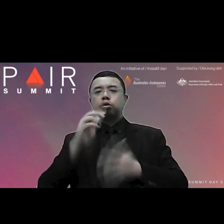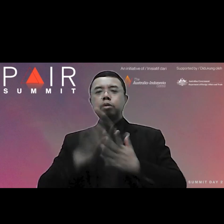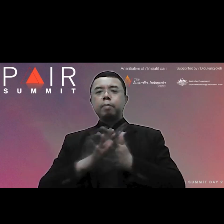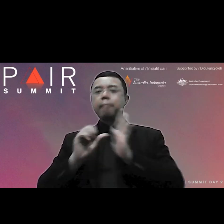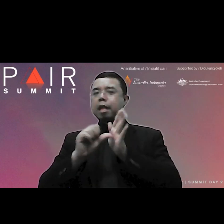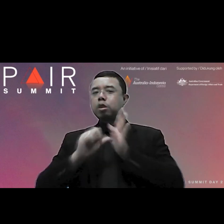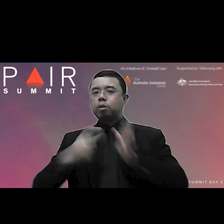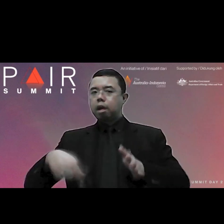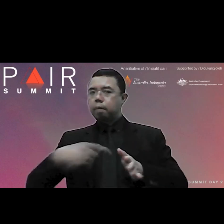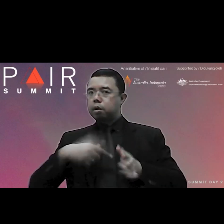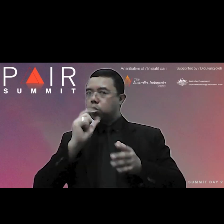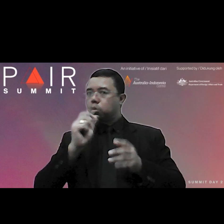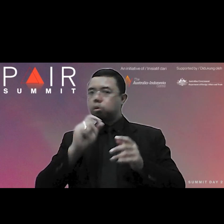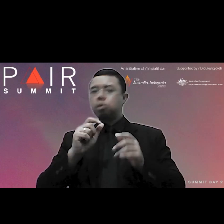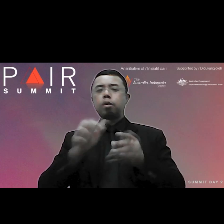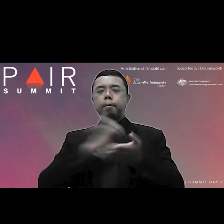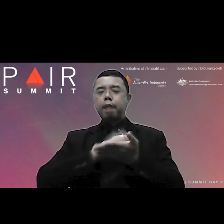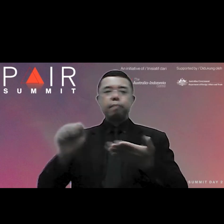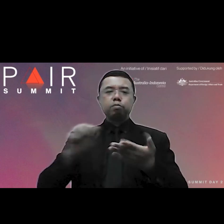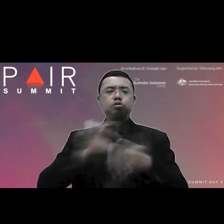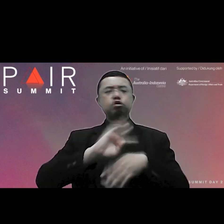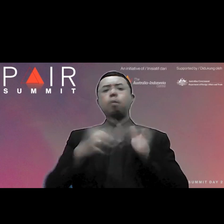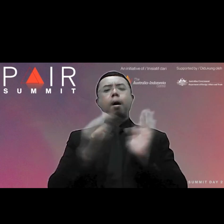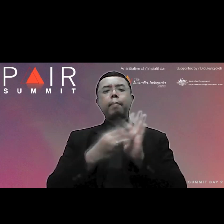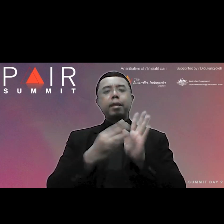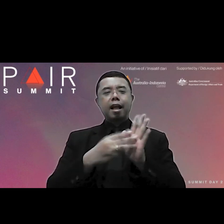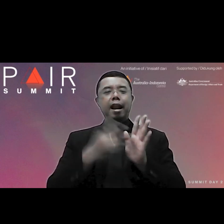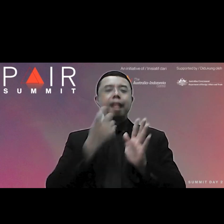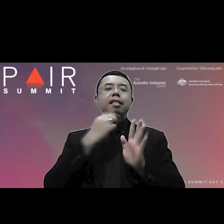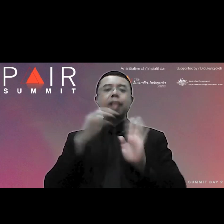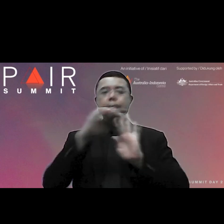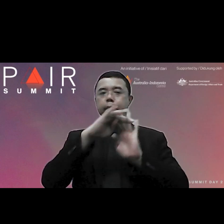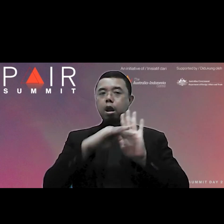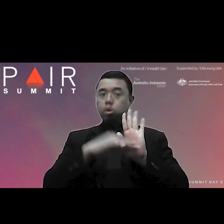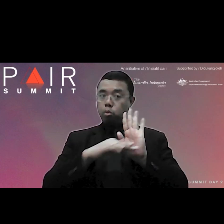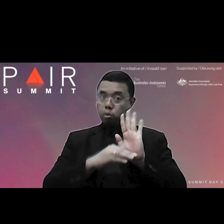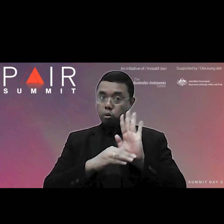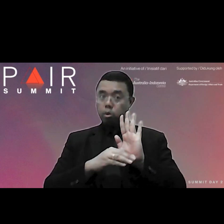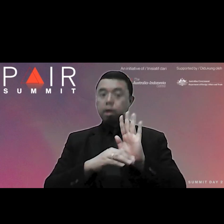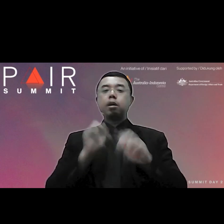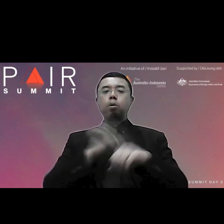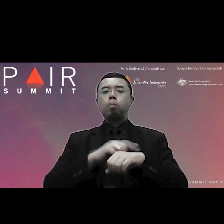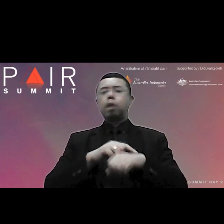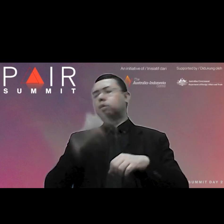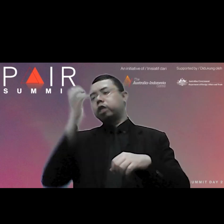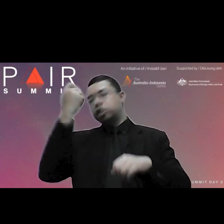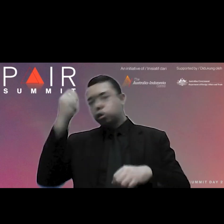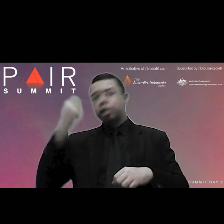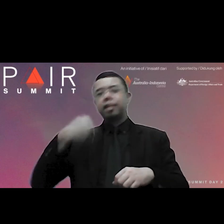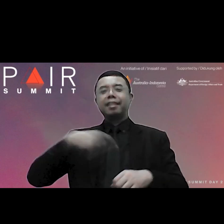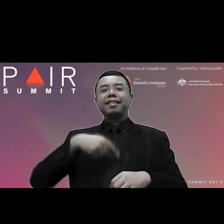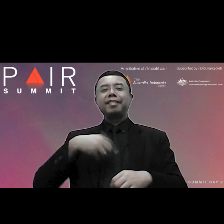issues over what has been such a dark and difficult time for all of us. So thank you once again. Selamat siang and salam